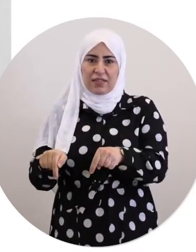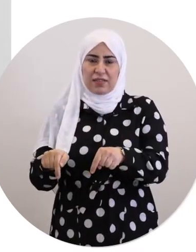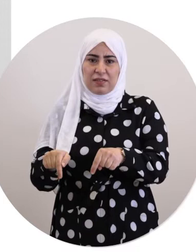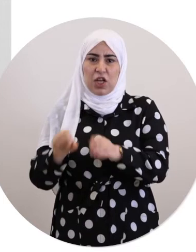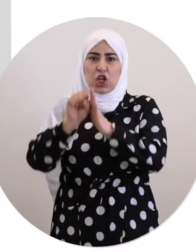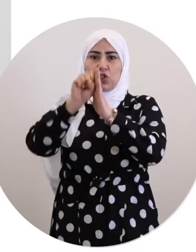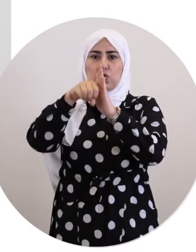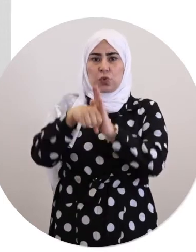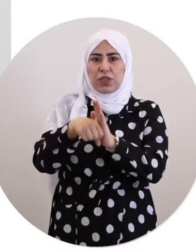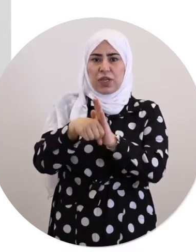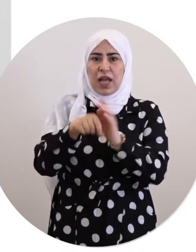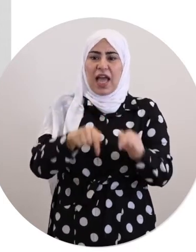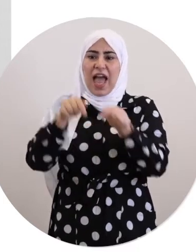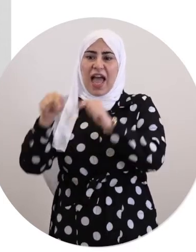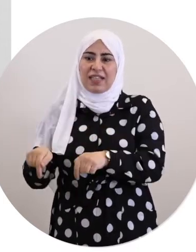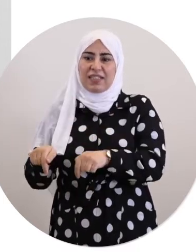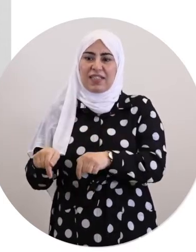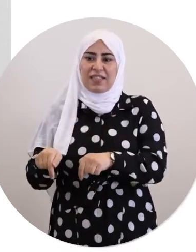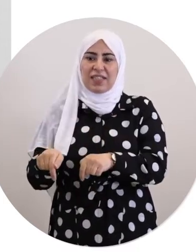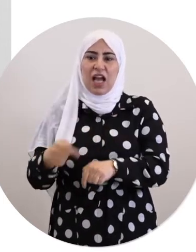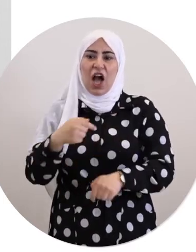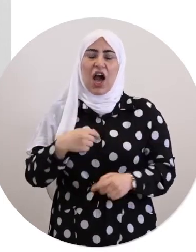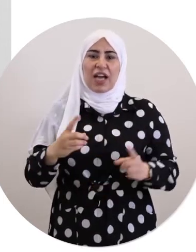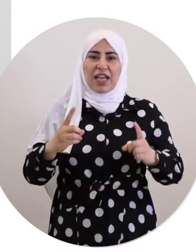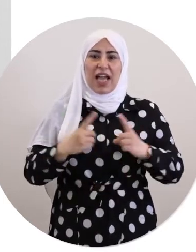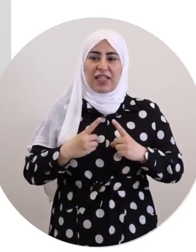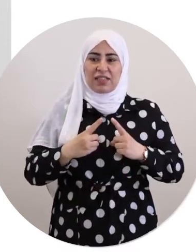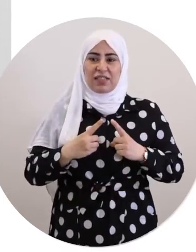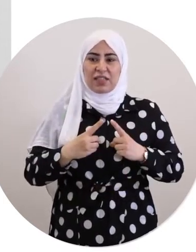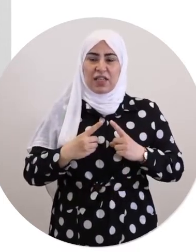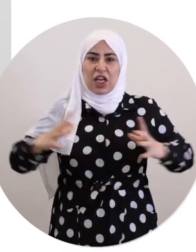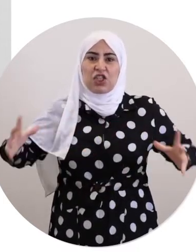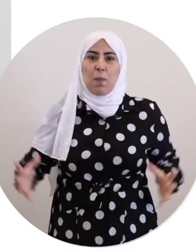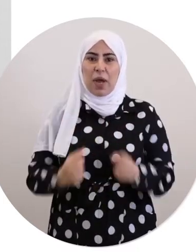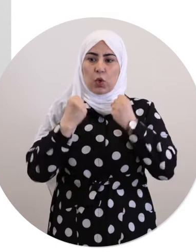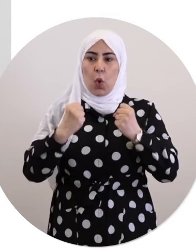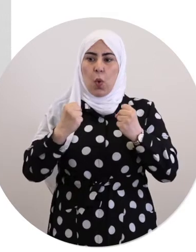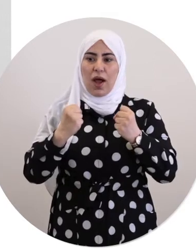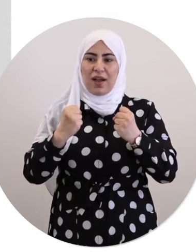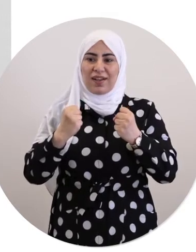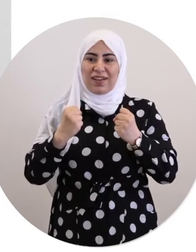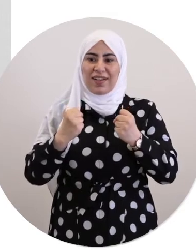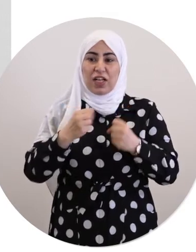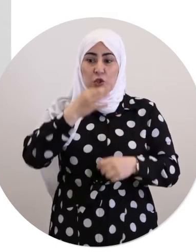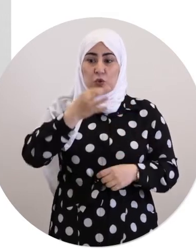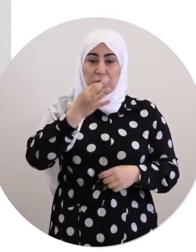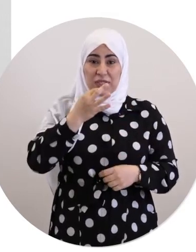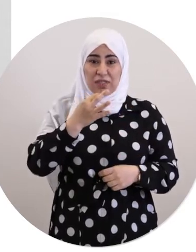to speak to him, he left to another shop. Let's invert it to give it more of a dramatic